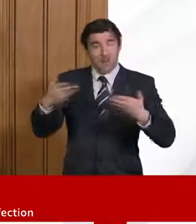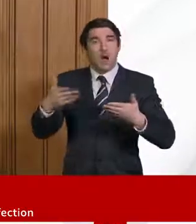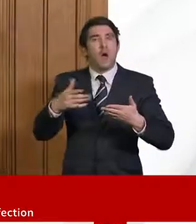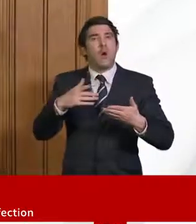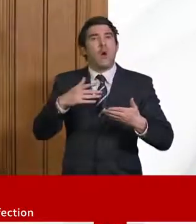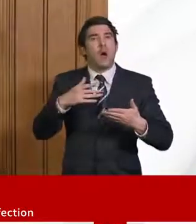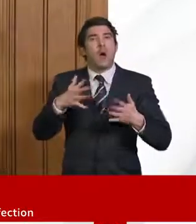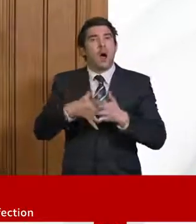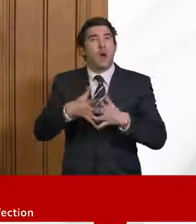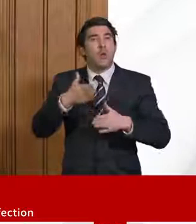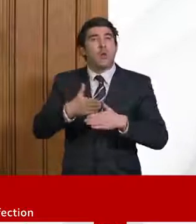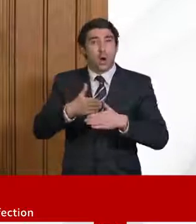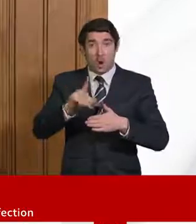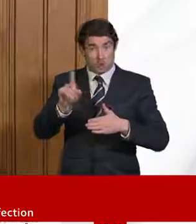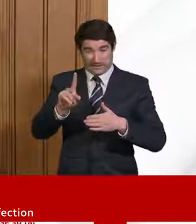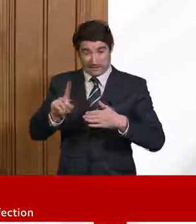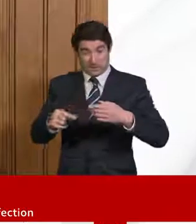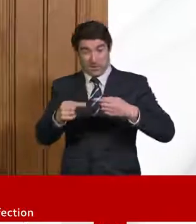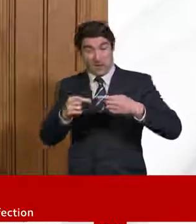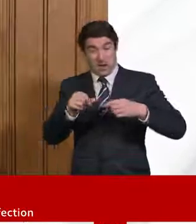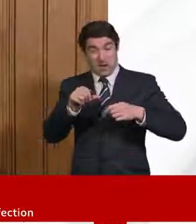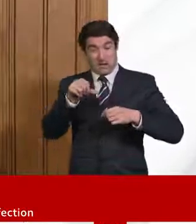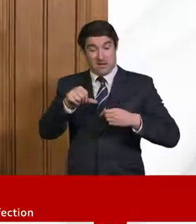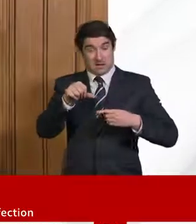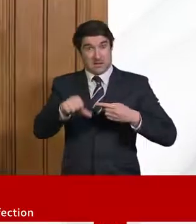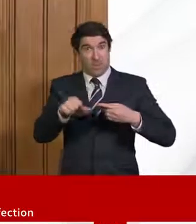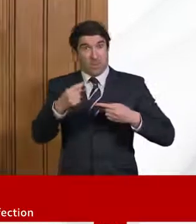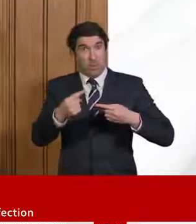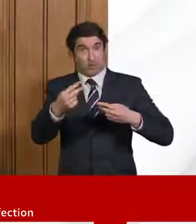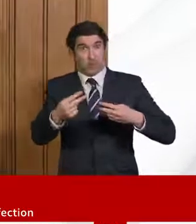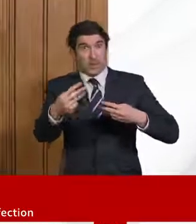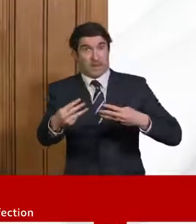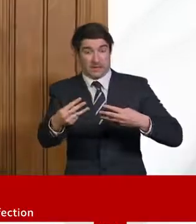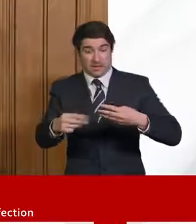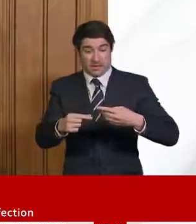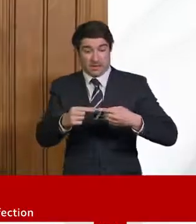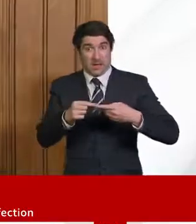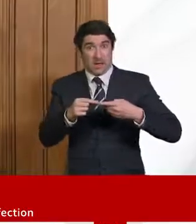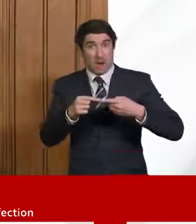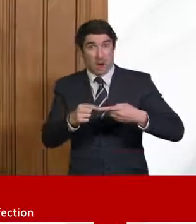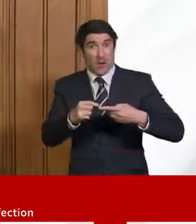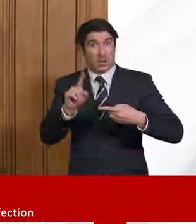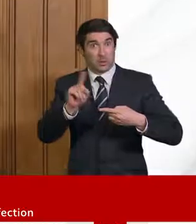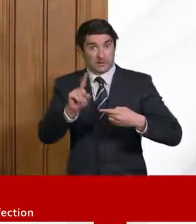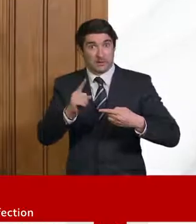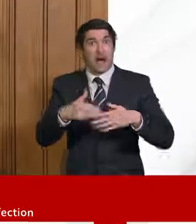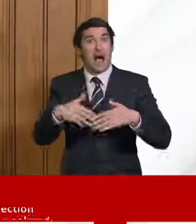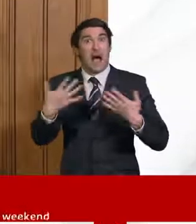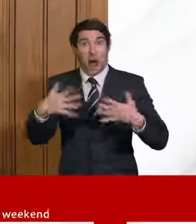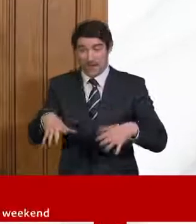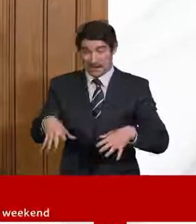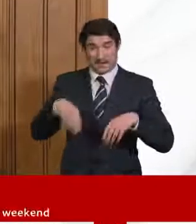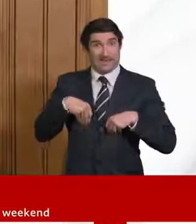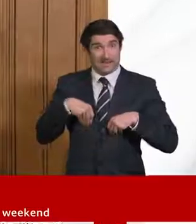hospitalisations, probably a week or two later, and then finally a reduction in the number of deaths, because that clearly is a sequence: